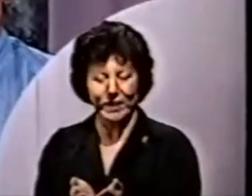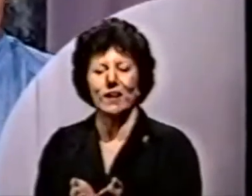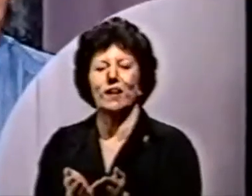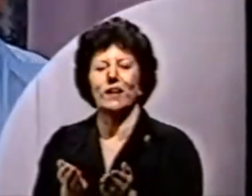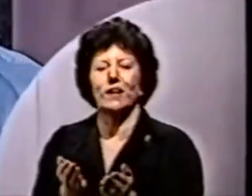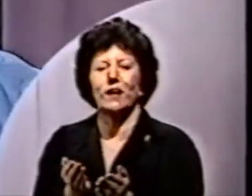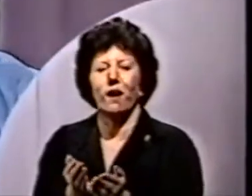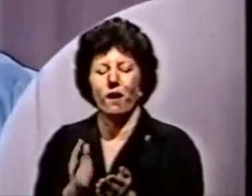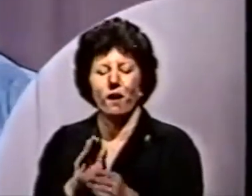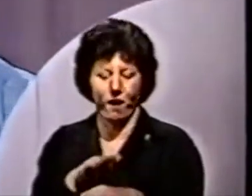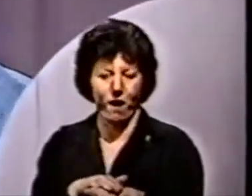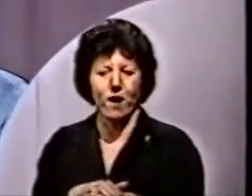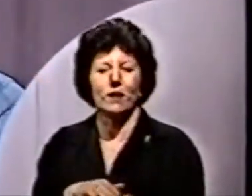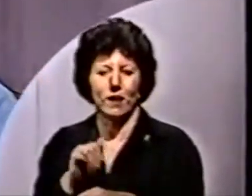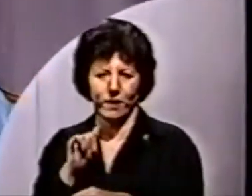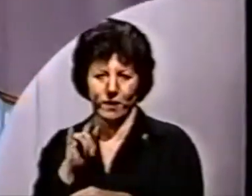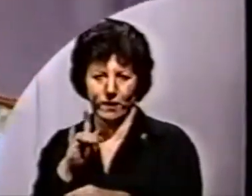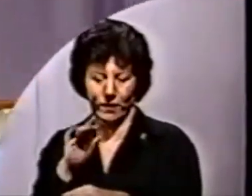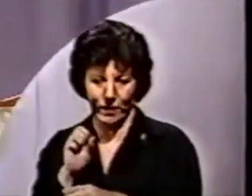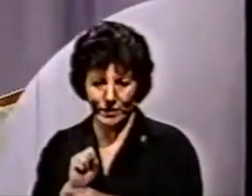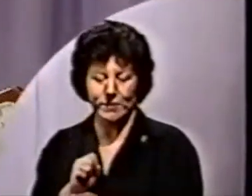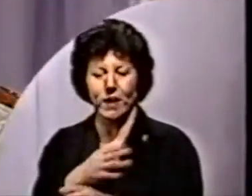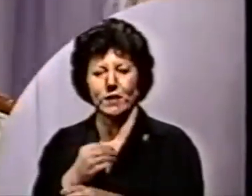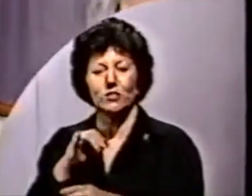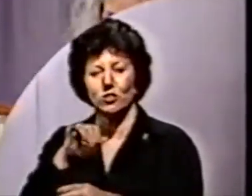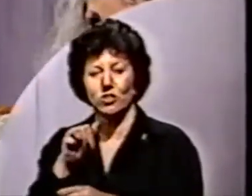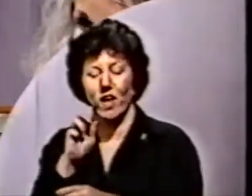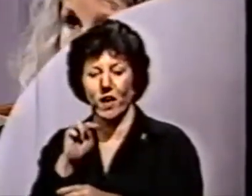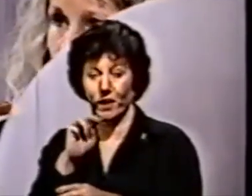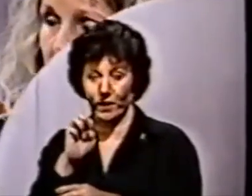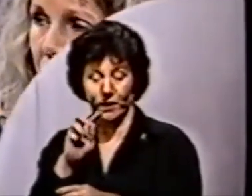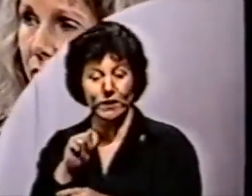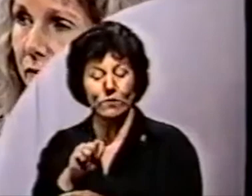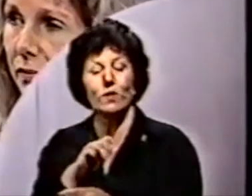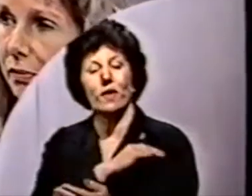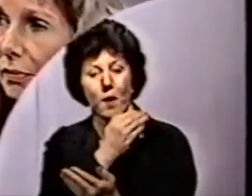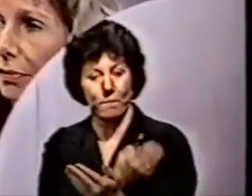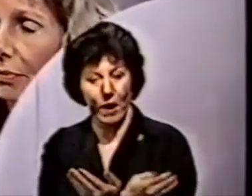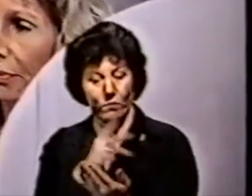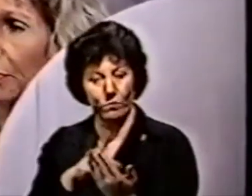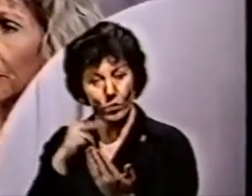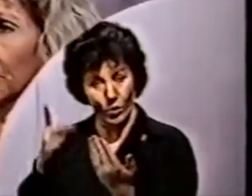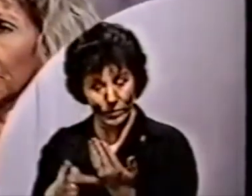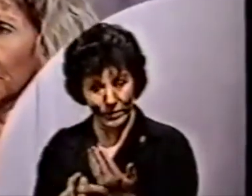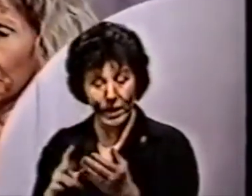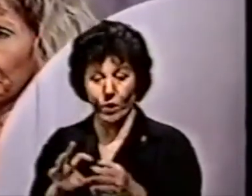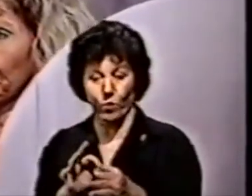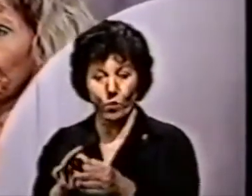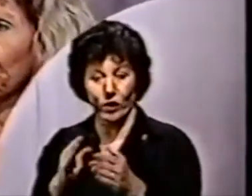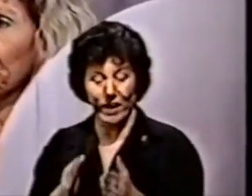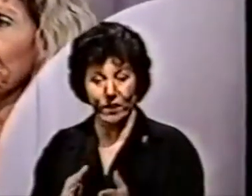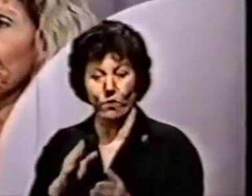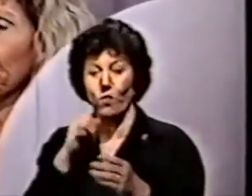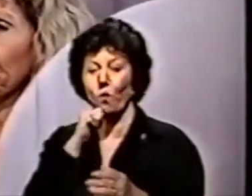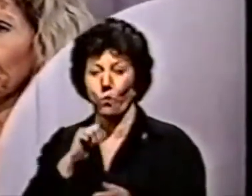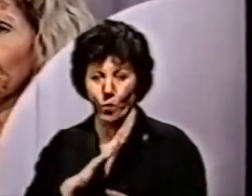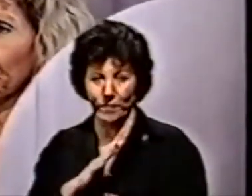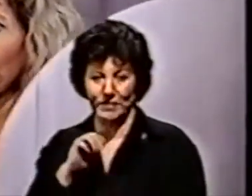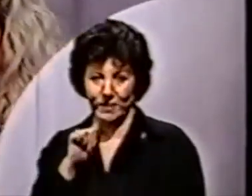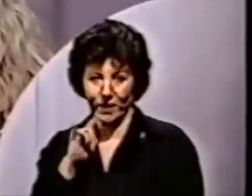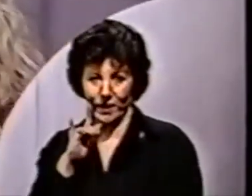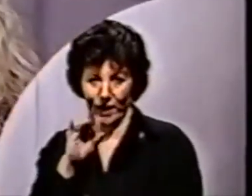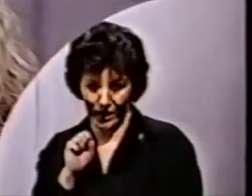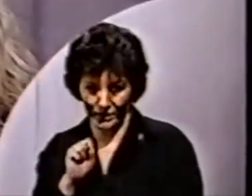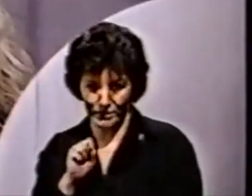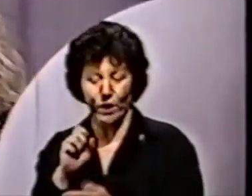Van Sickle, who is working with the Empowerment Program and coordinator of the Women's AIDS Project.